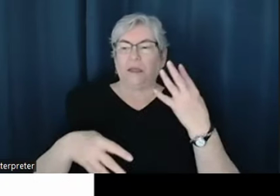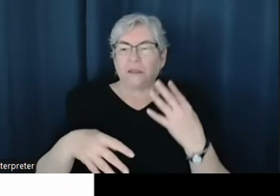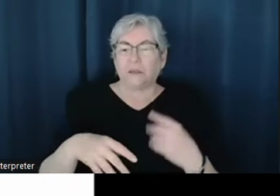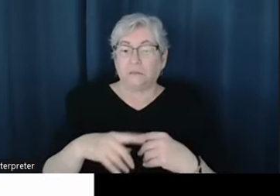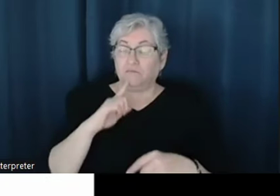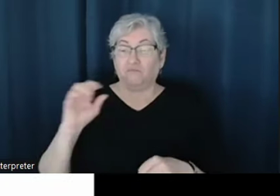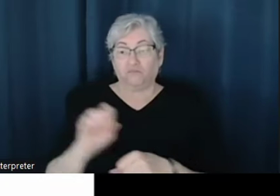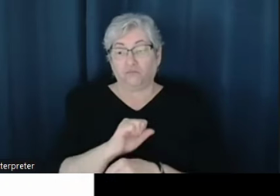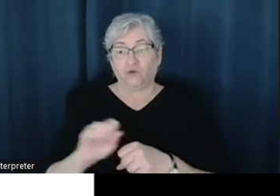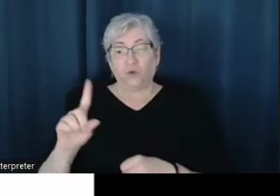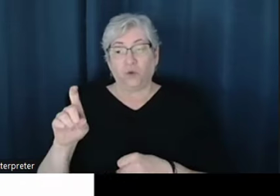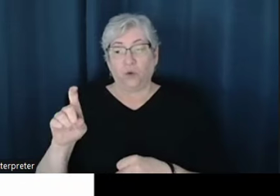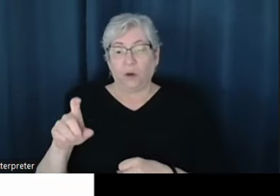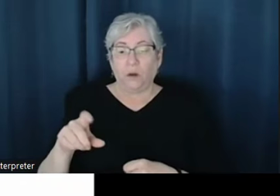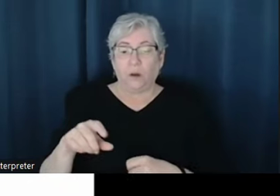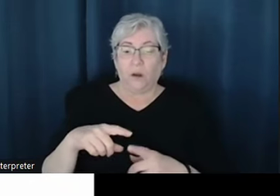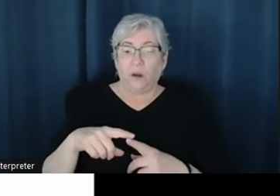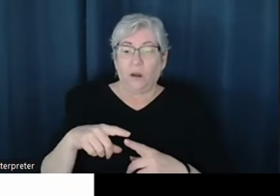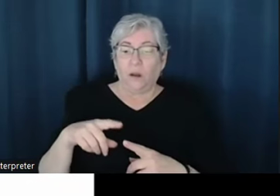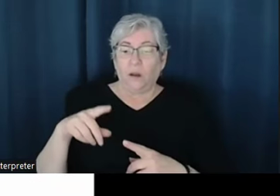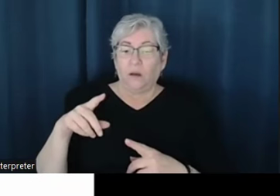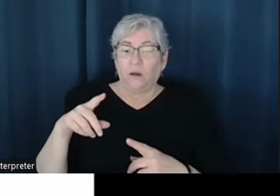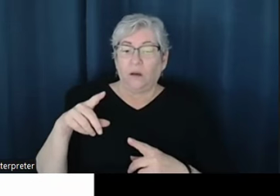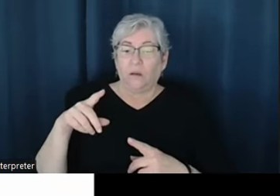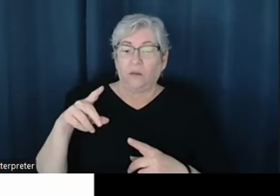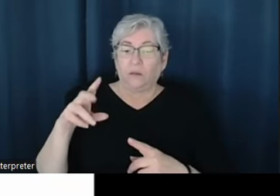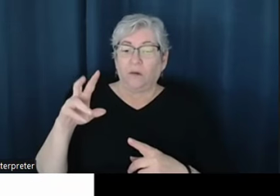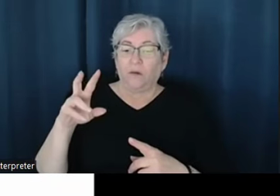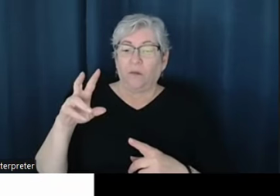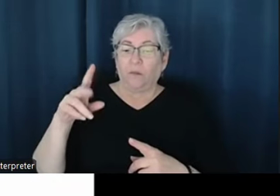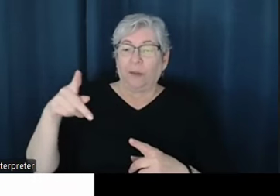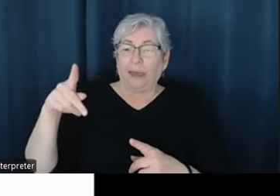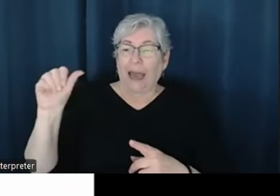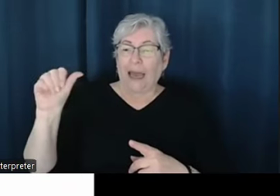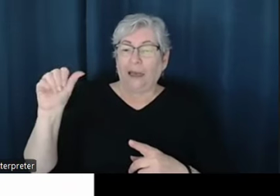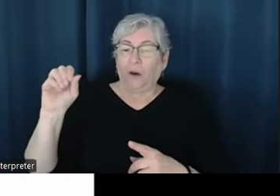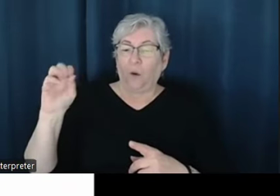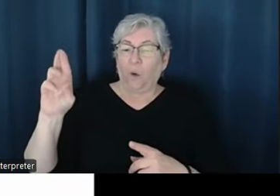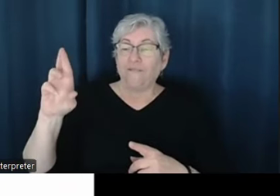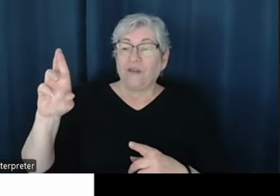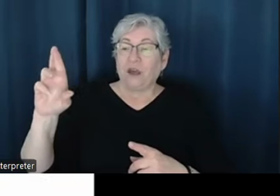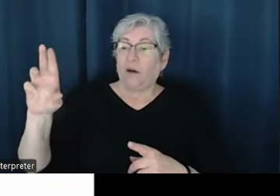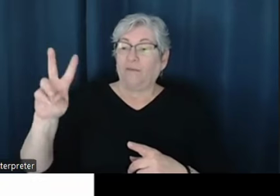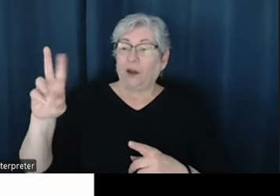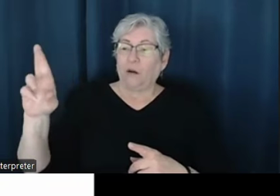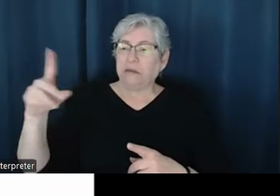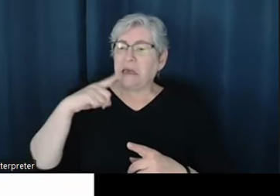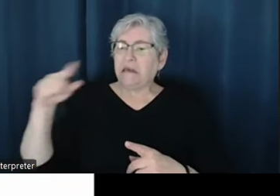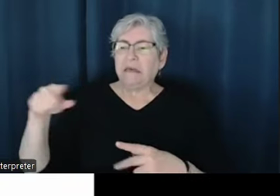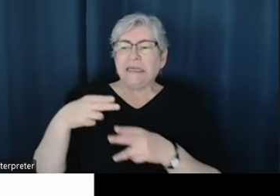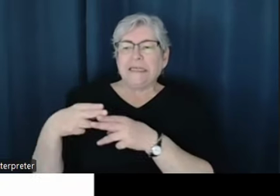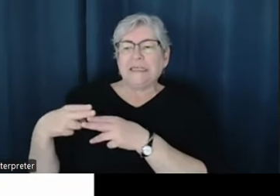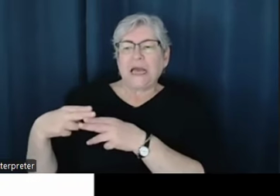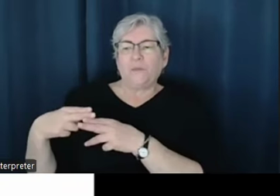true? PA OVR insist this closure is temporary. Have other states